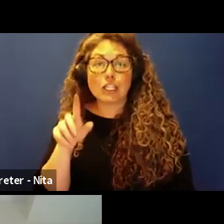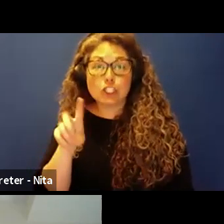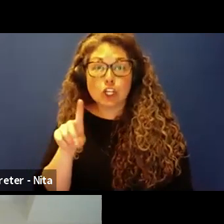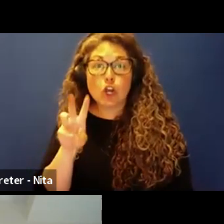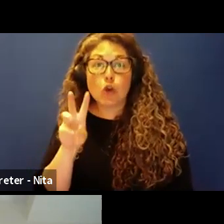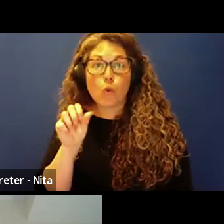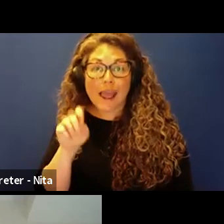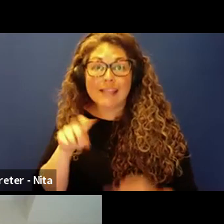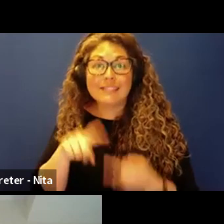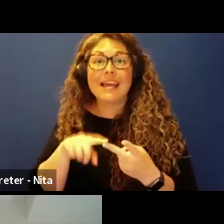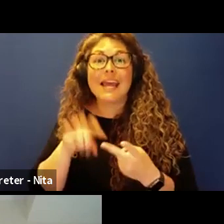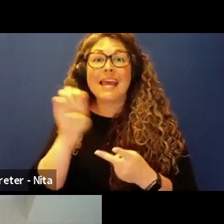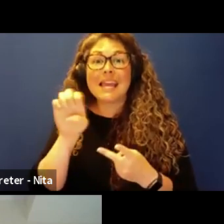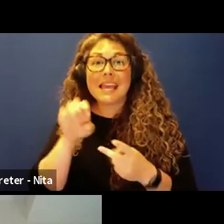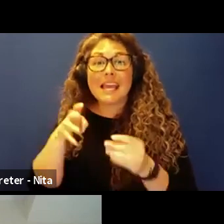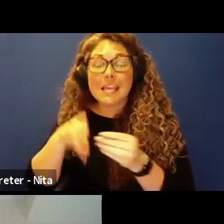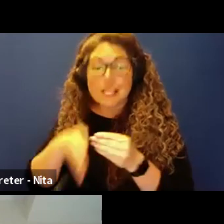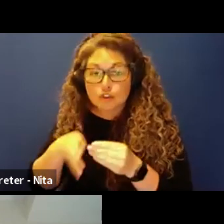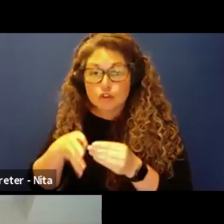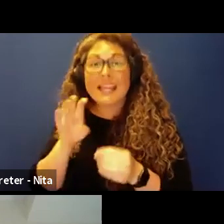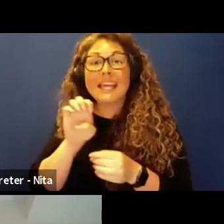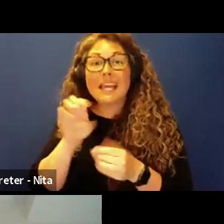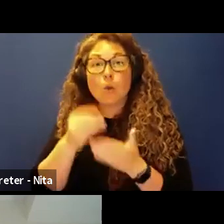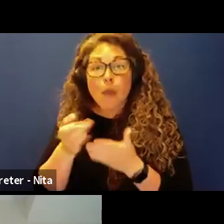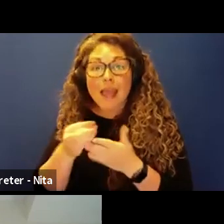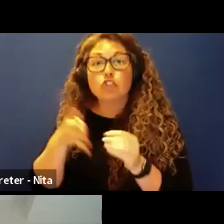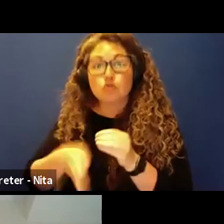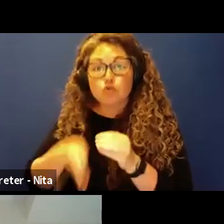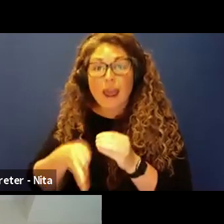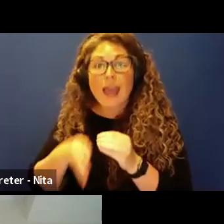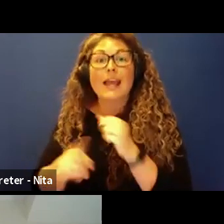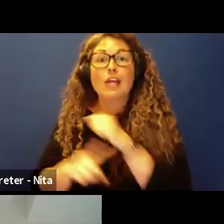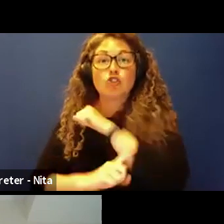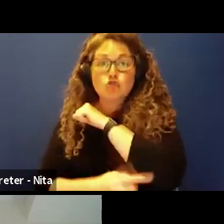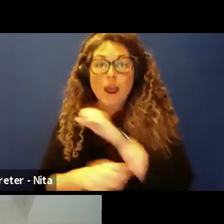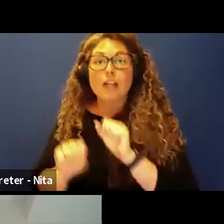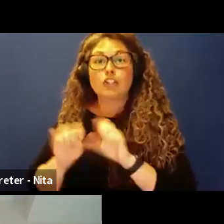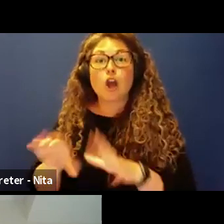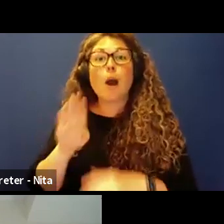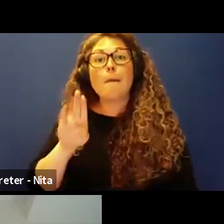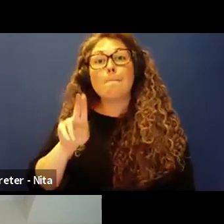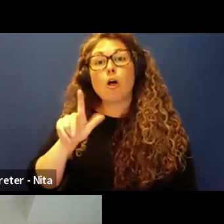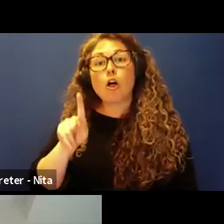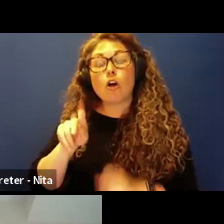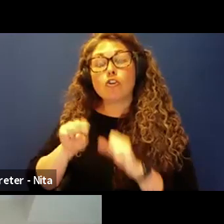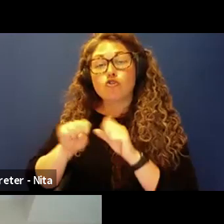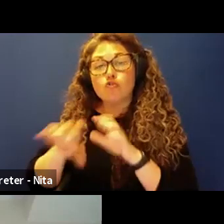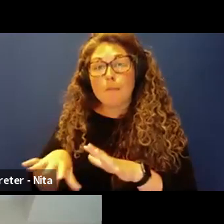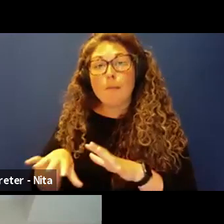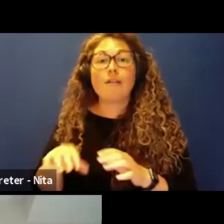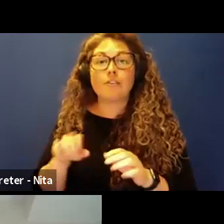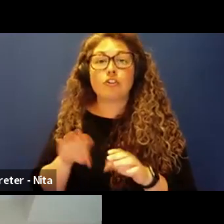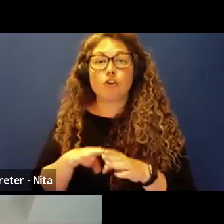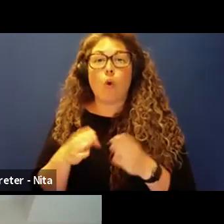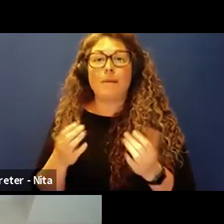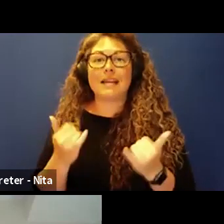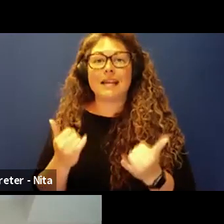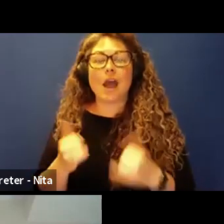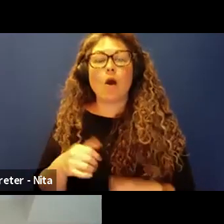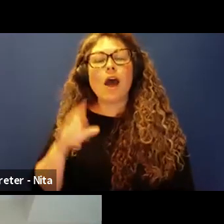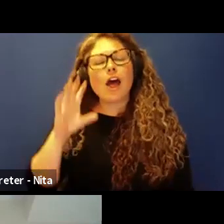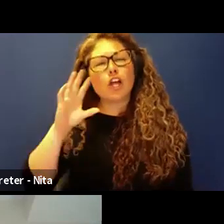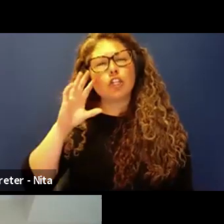mulch pickup. So again, for DPW, I'm not sure what the gentleman's name was on Twitter, but he